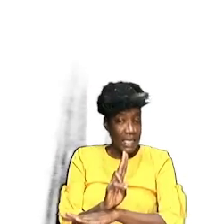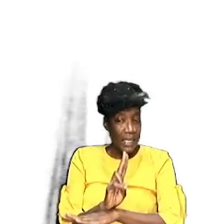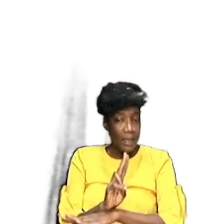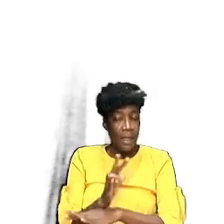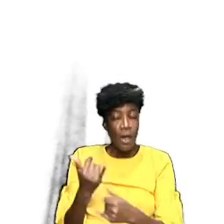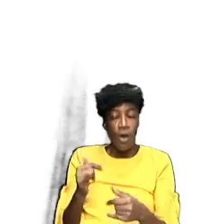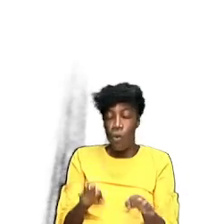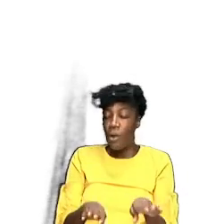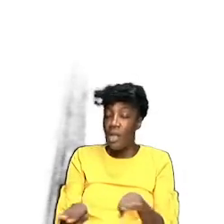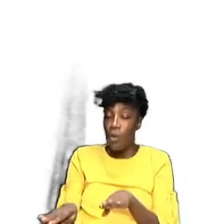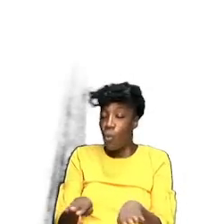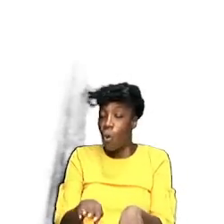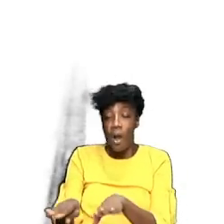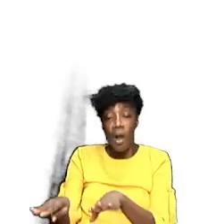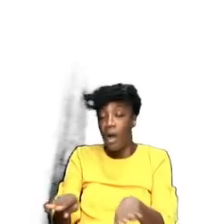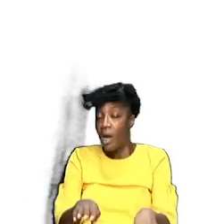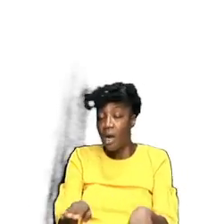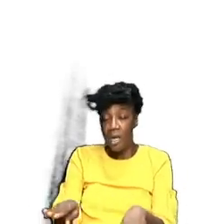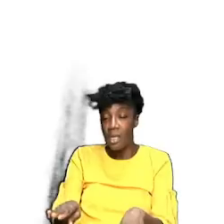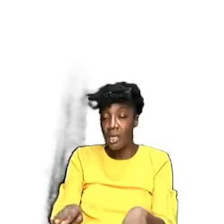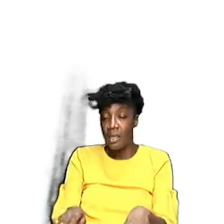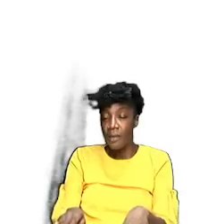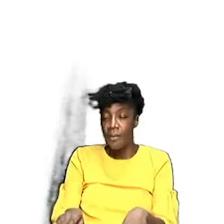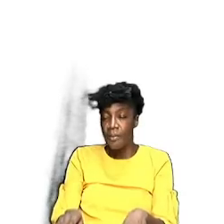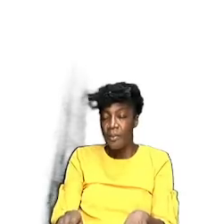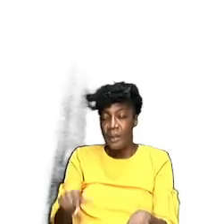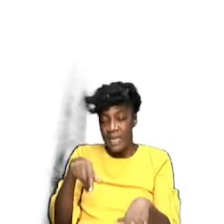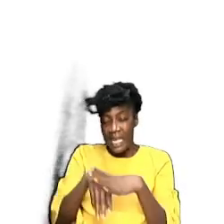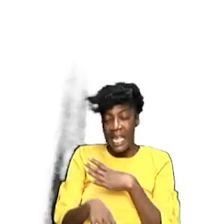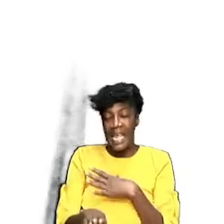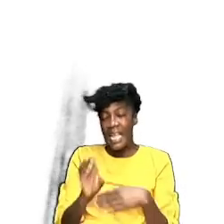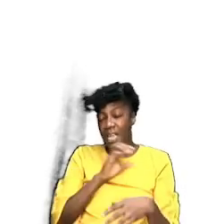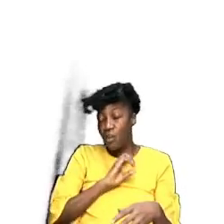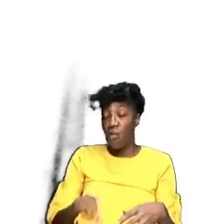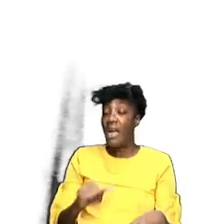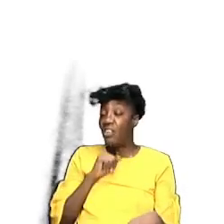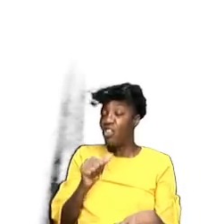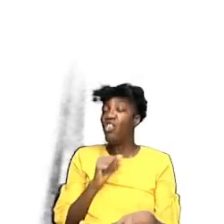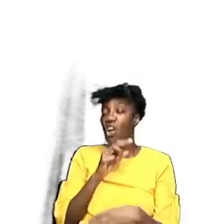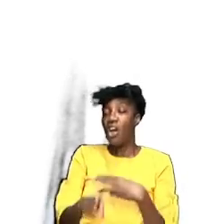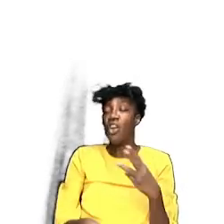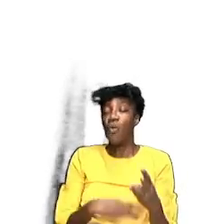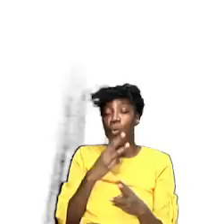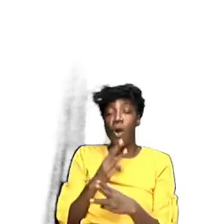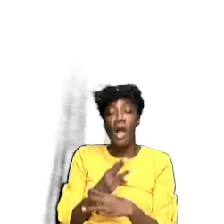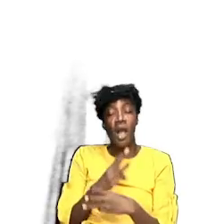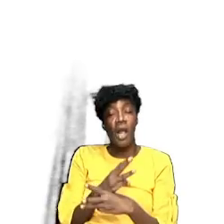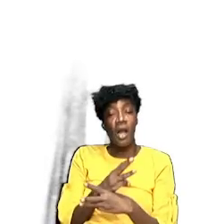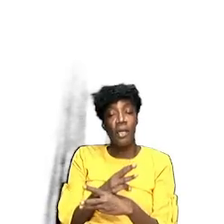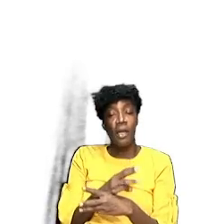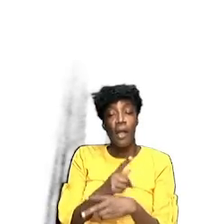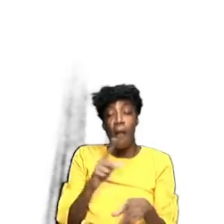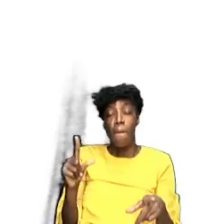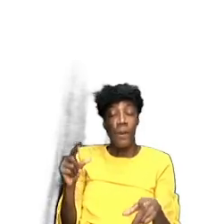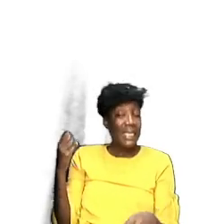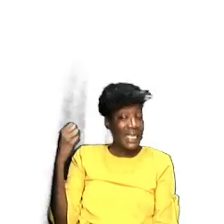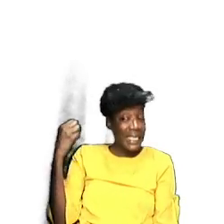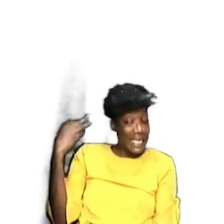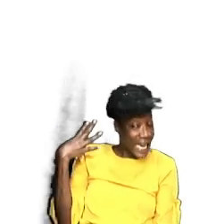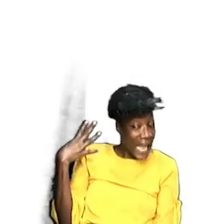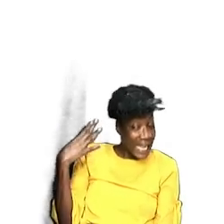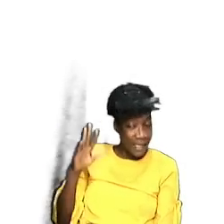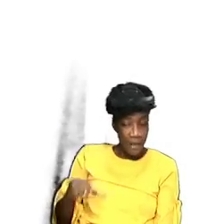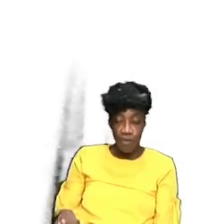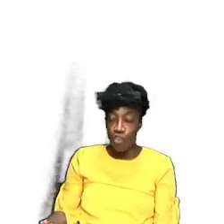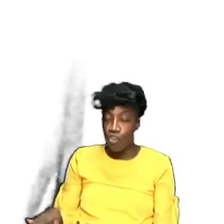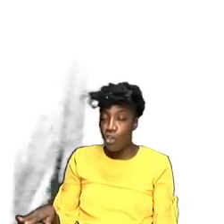we walk. And how we walk should be in Christ, not like the world, but it should be in light, as children